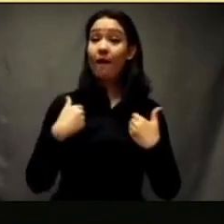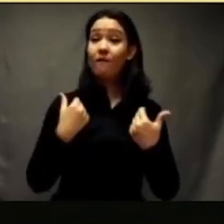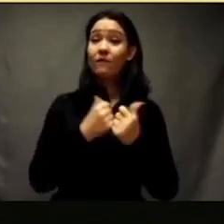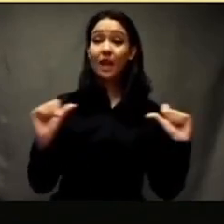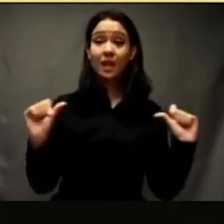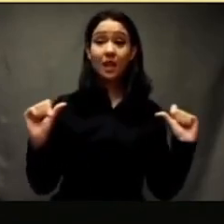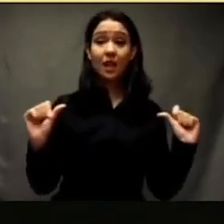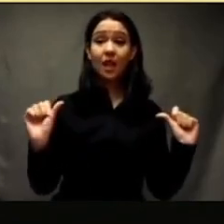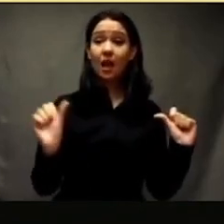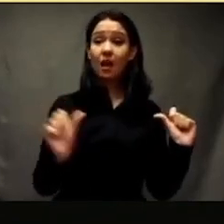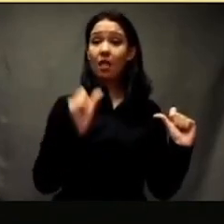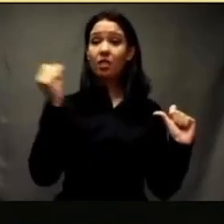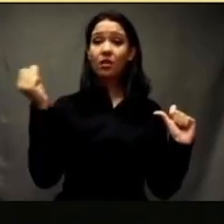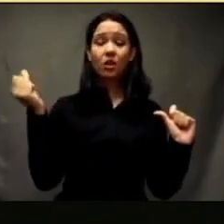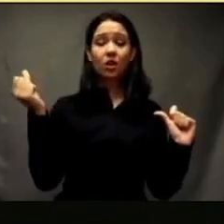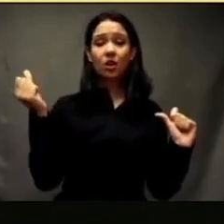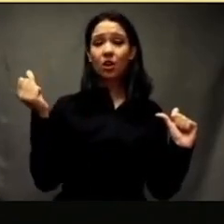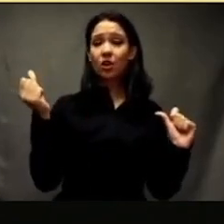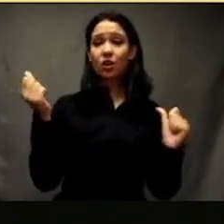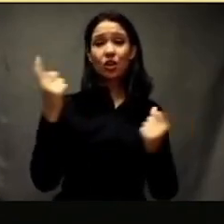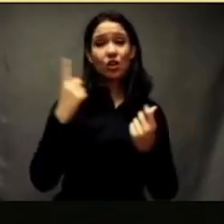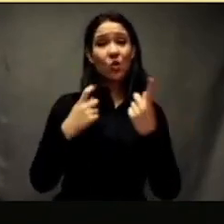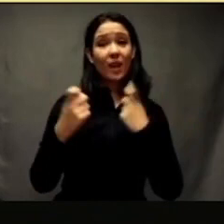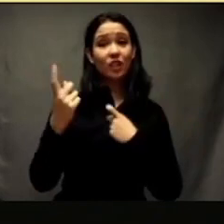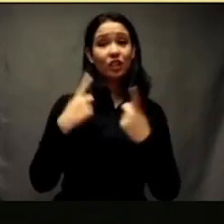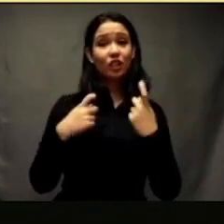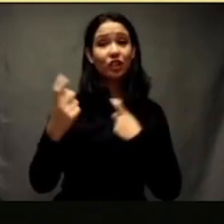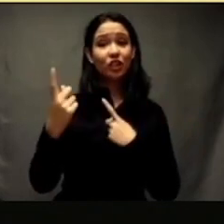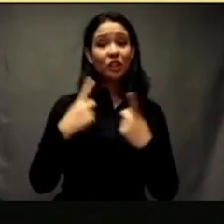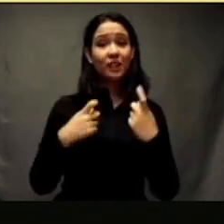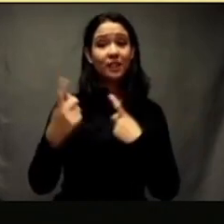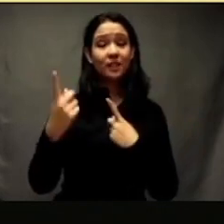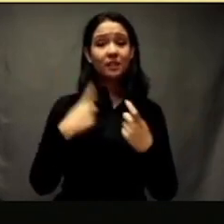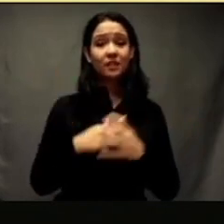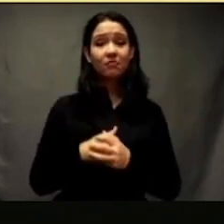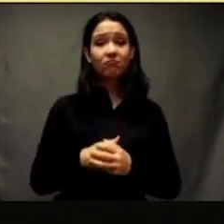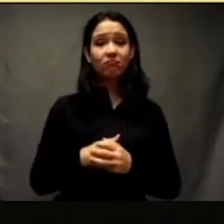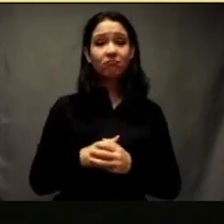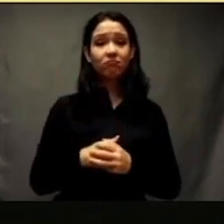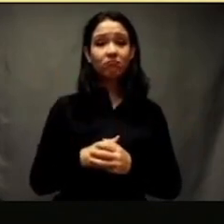any other questions?